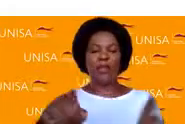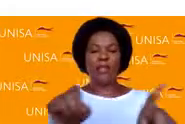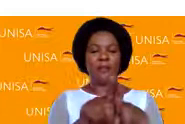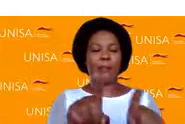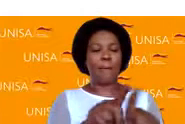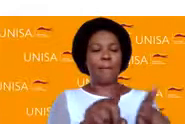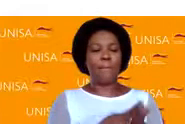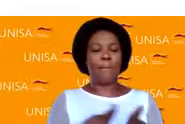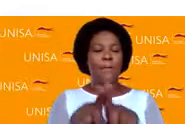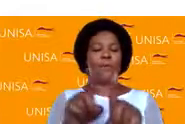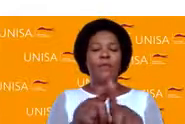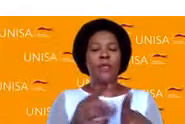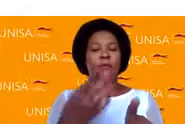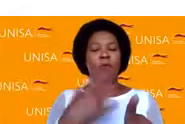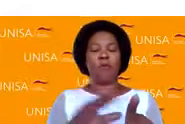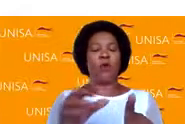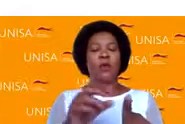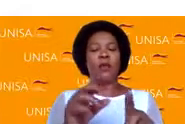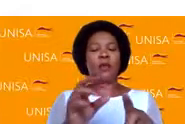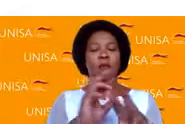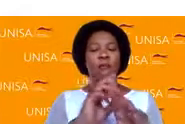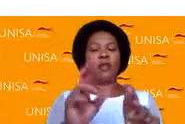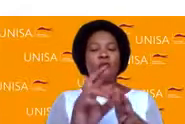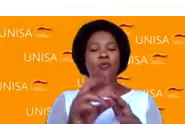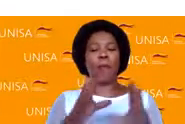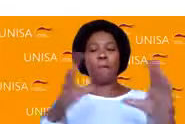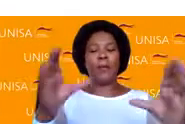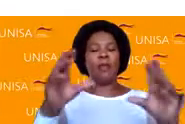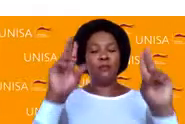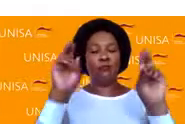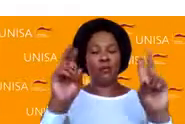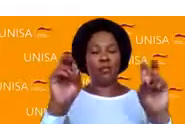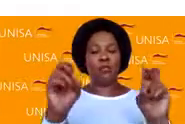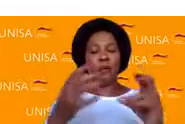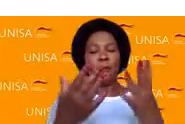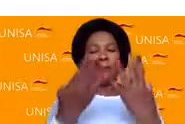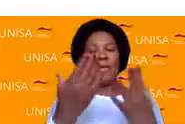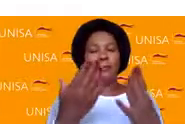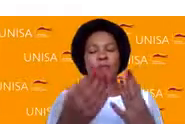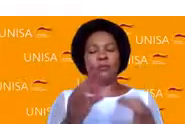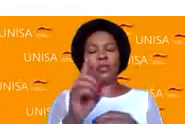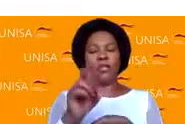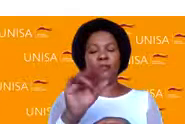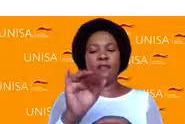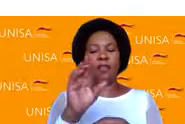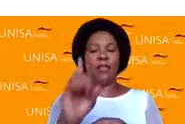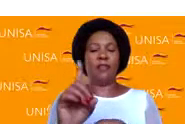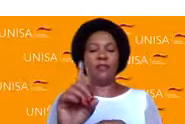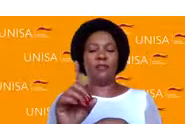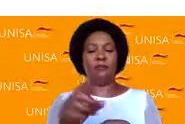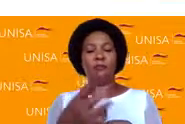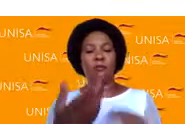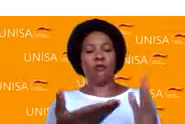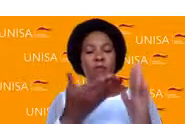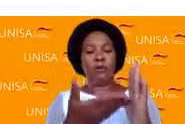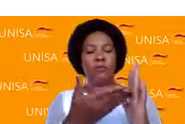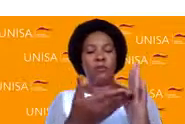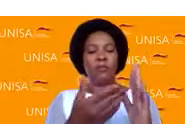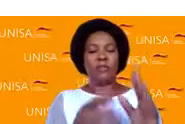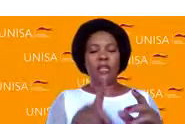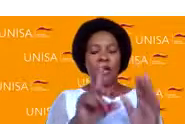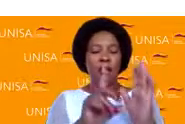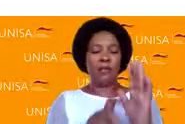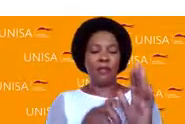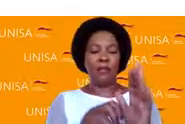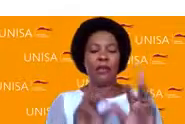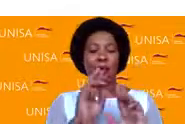don't want to reply to the main topic, I want to reply, for instance, to David Harperstead over here, and then I can just type